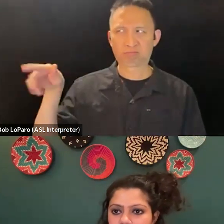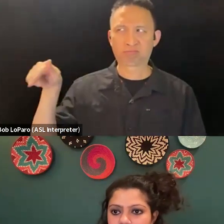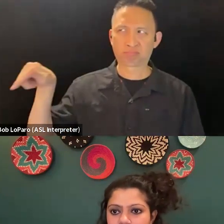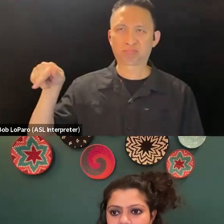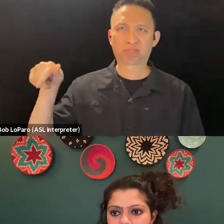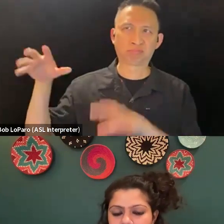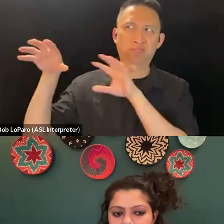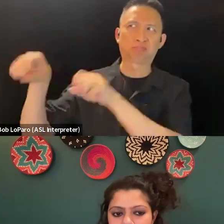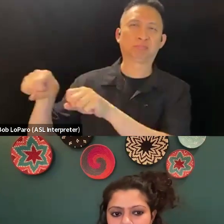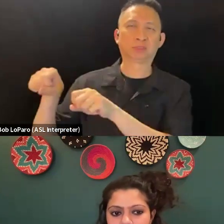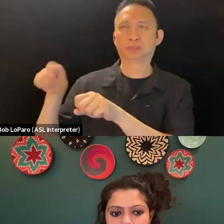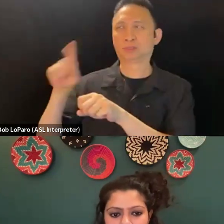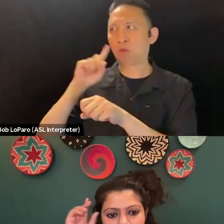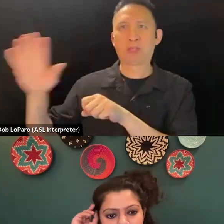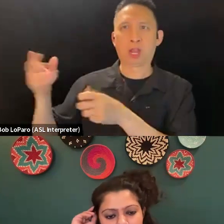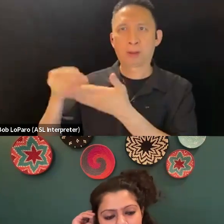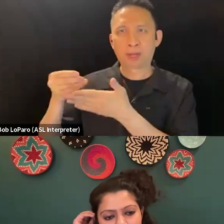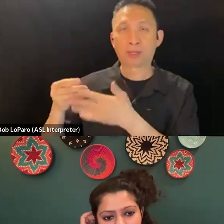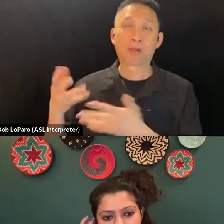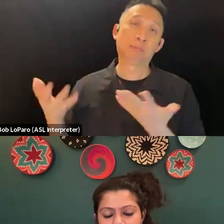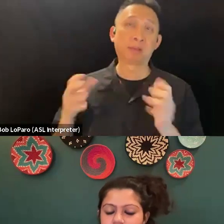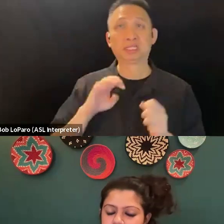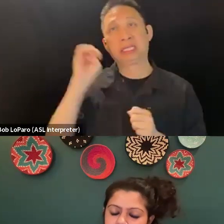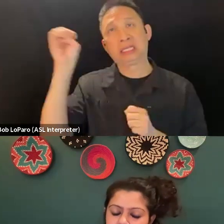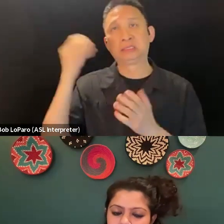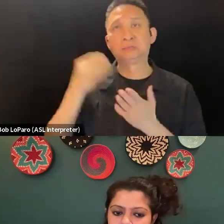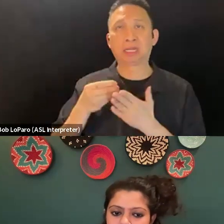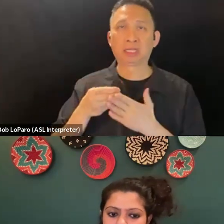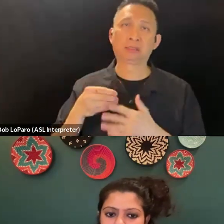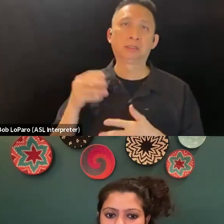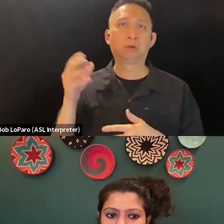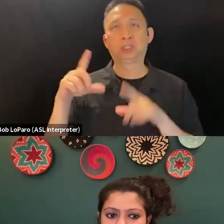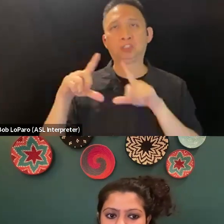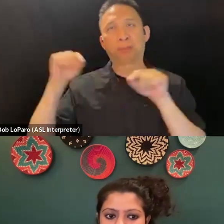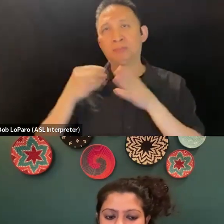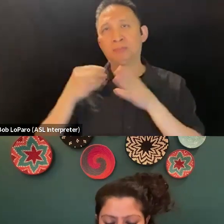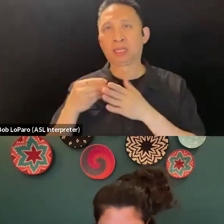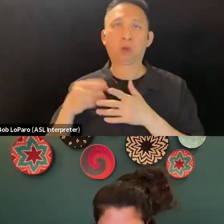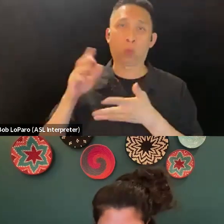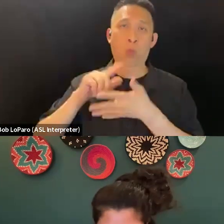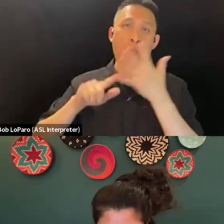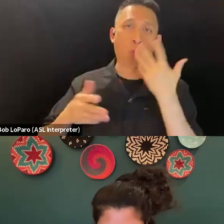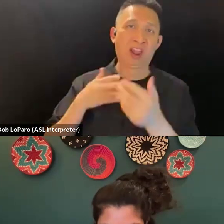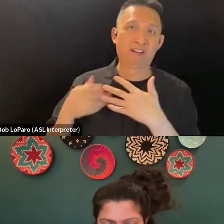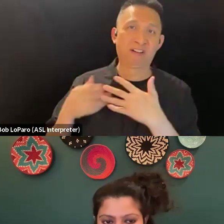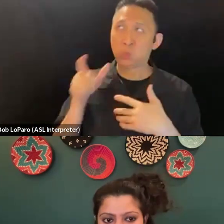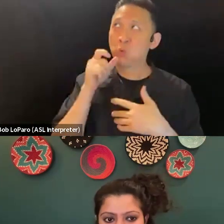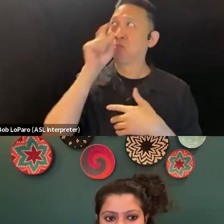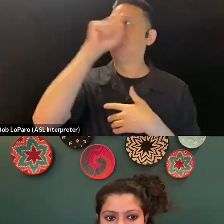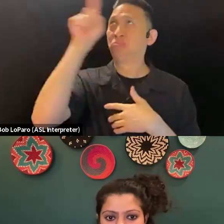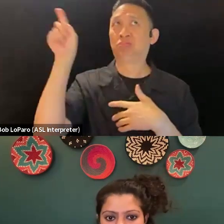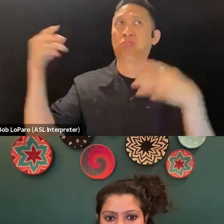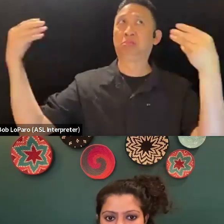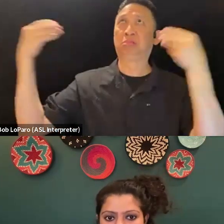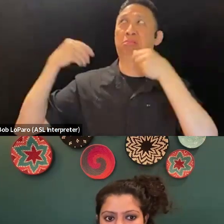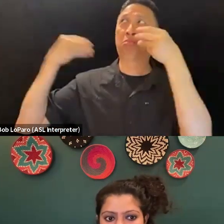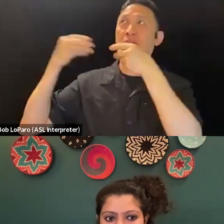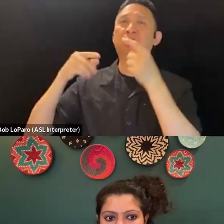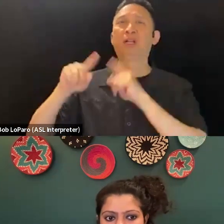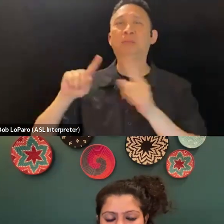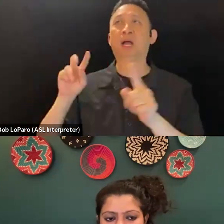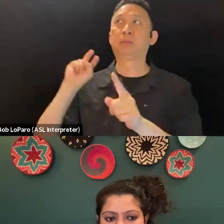of concatenation of grants, once more grants come in, is when you have a bigger kitty to have a more continuous production